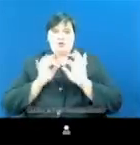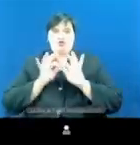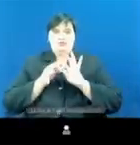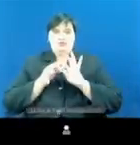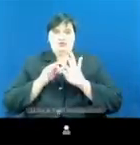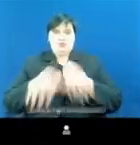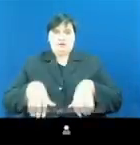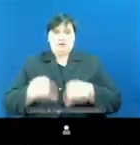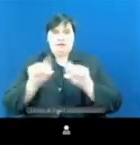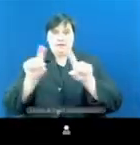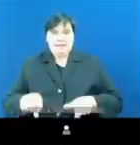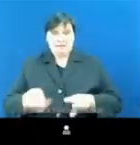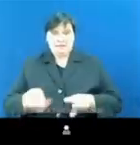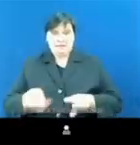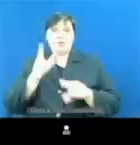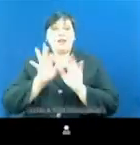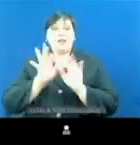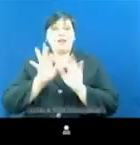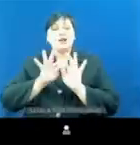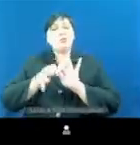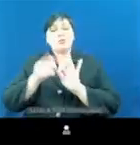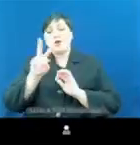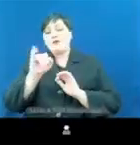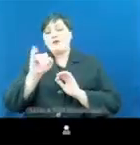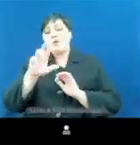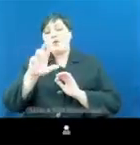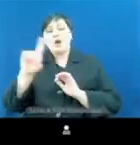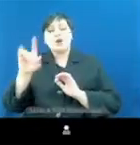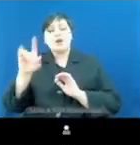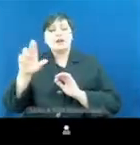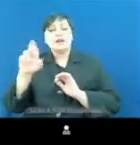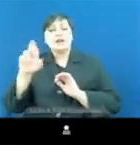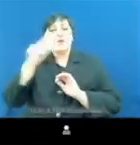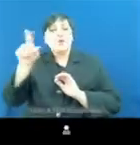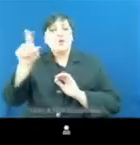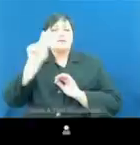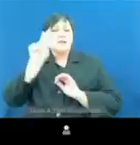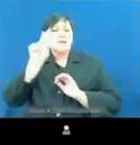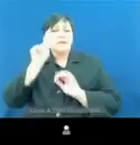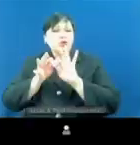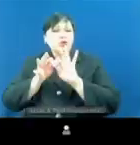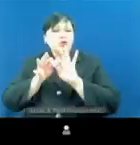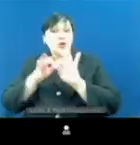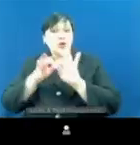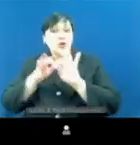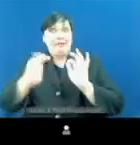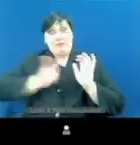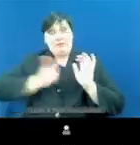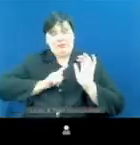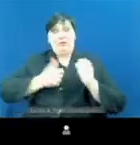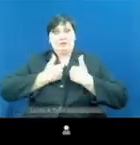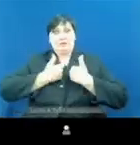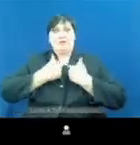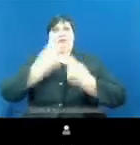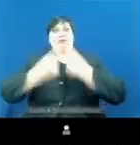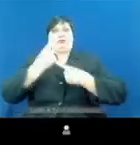deaf interpreter, and then personally undergoes voir dire as a candidate.